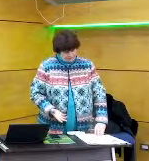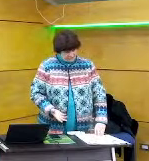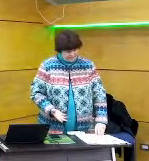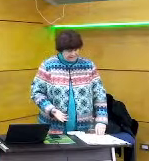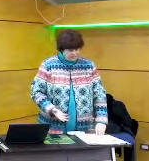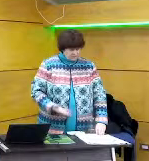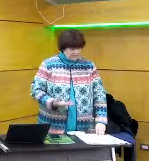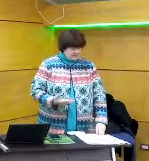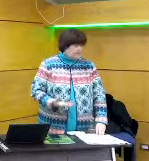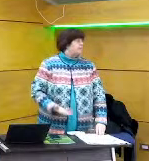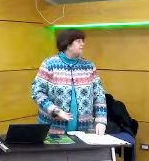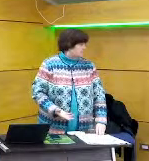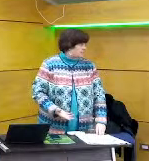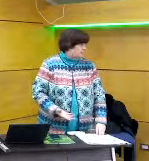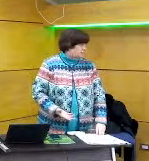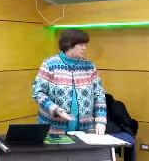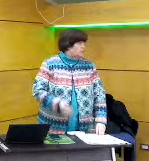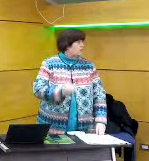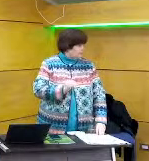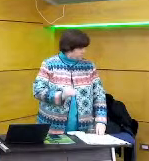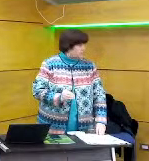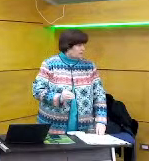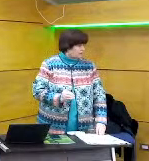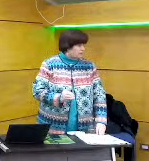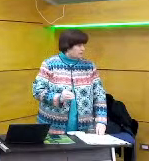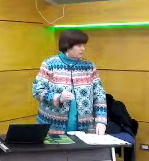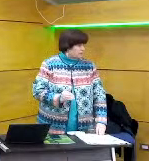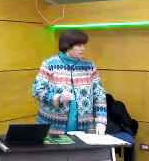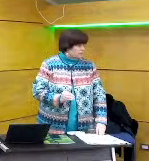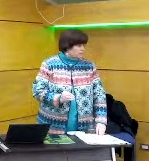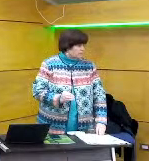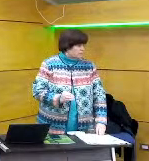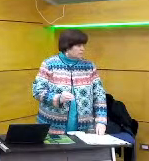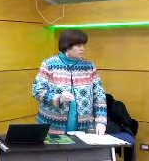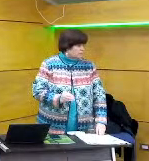their pronunciation and enunciation of the text.